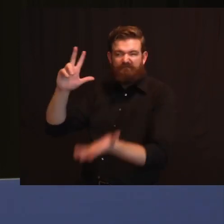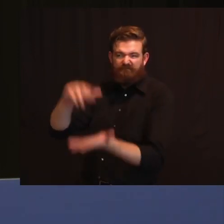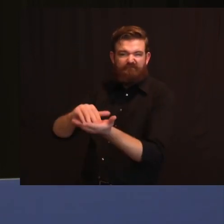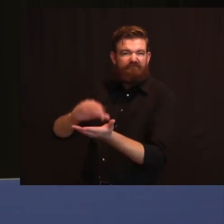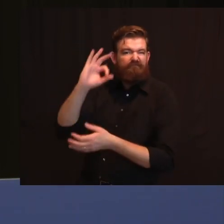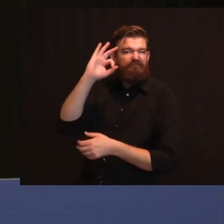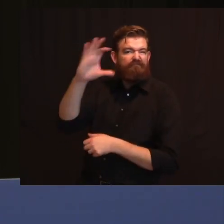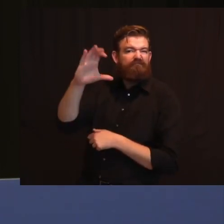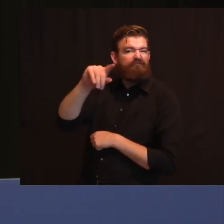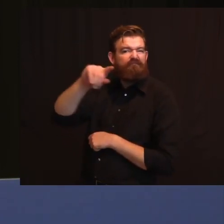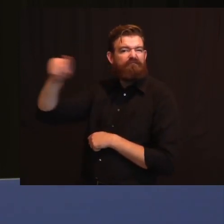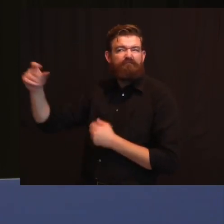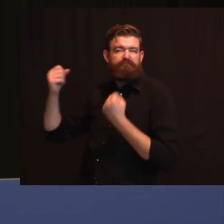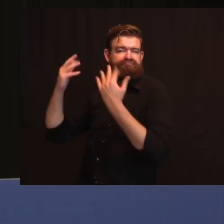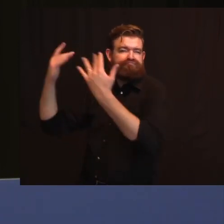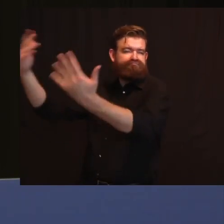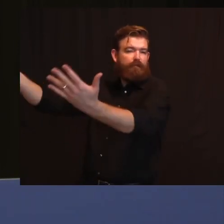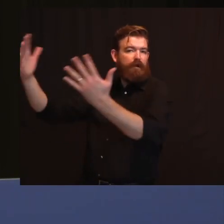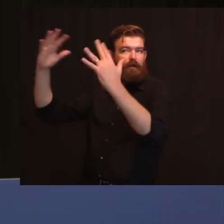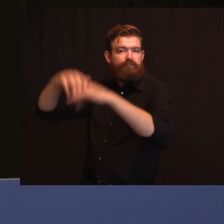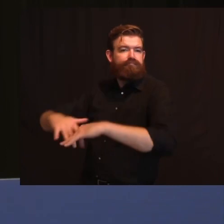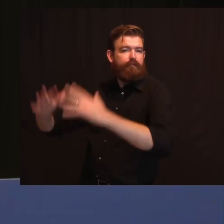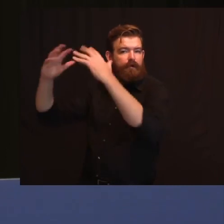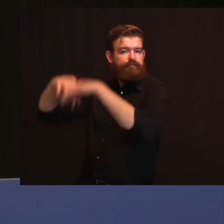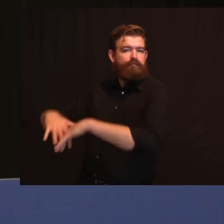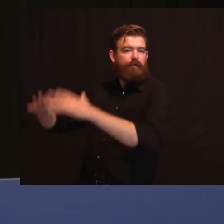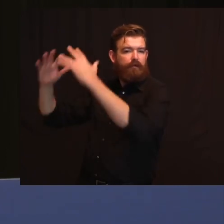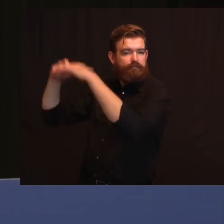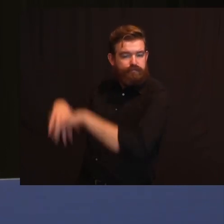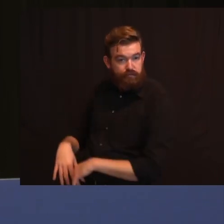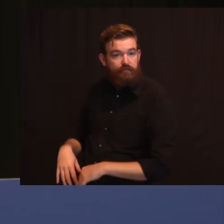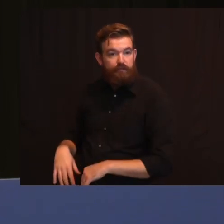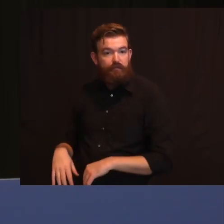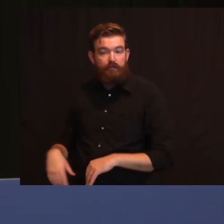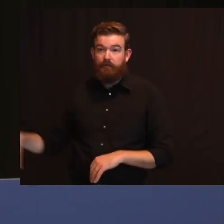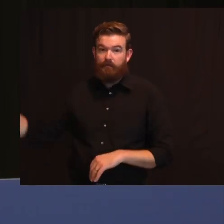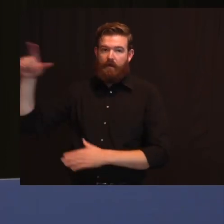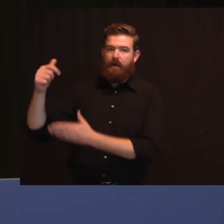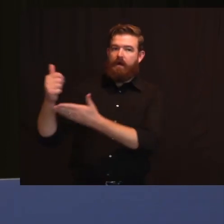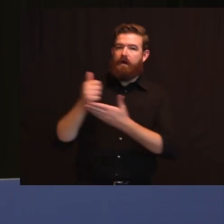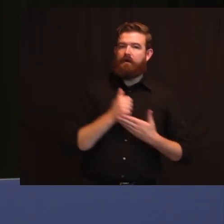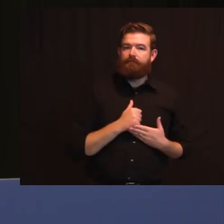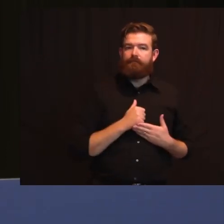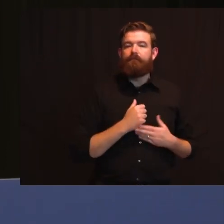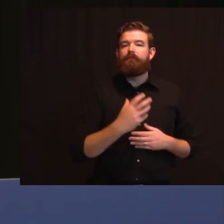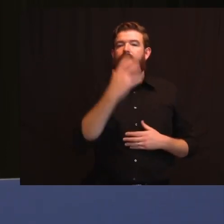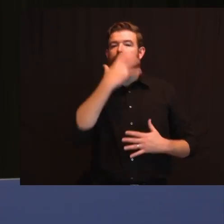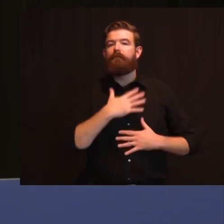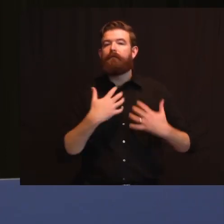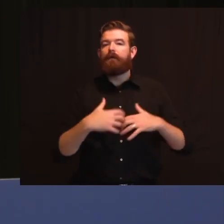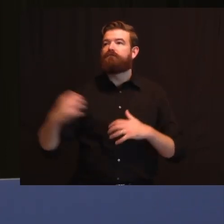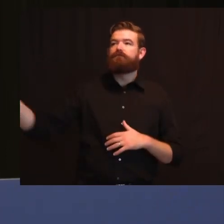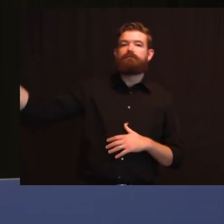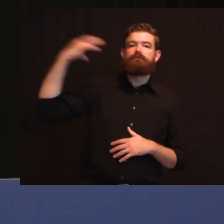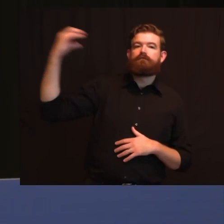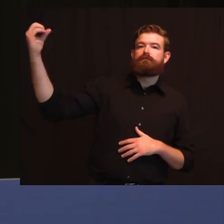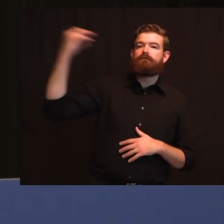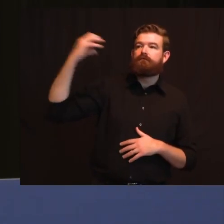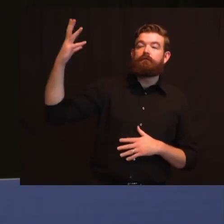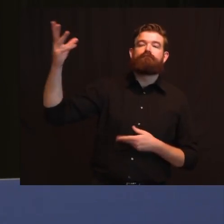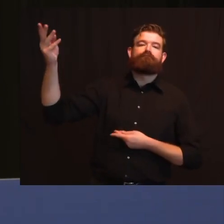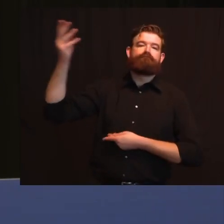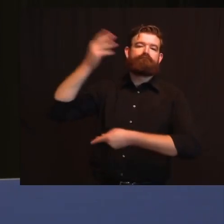sending staff or sending us ventilators back in the spring, it's just this community of ever-evolving mutual aid.